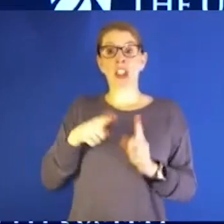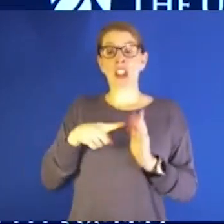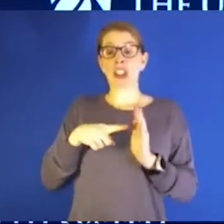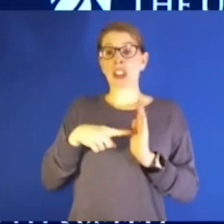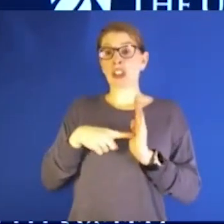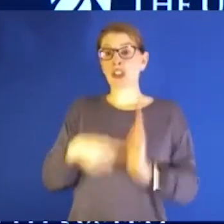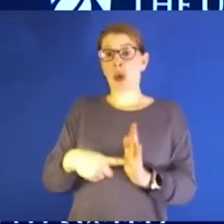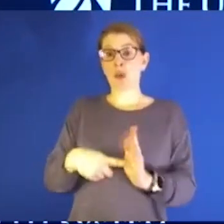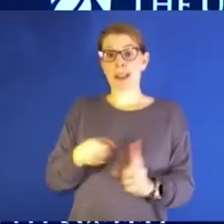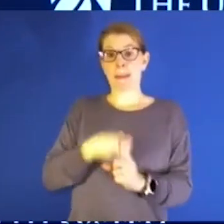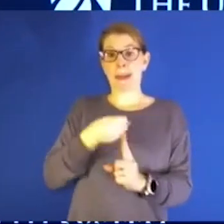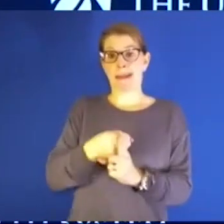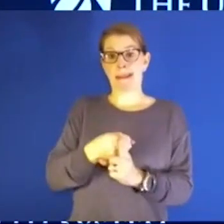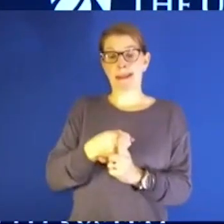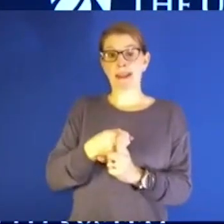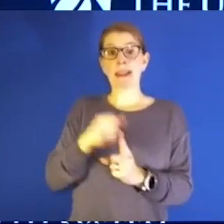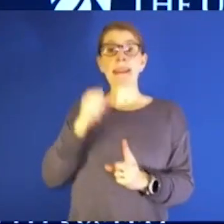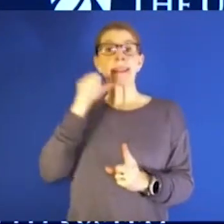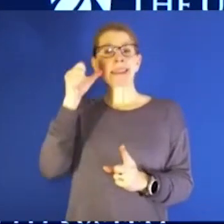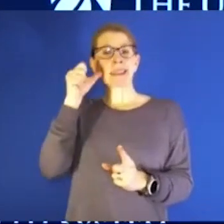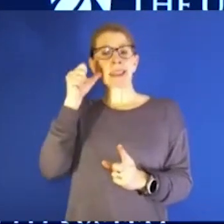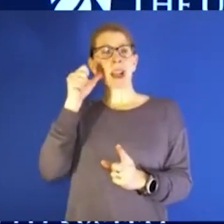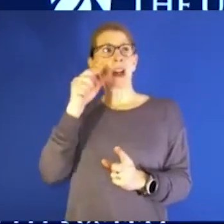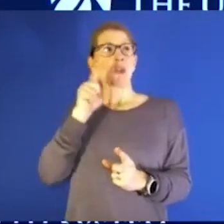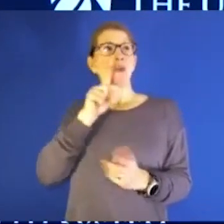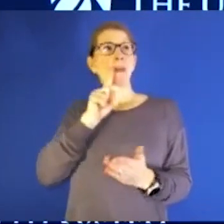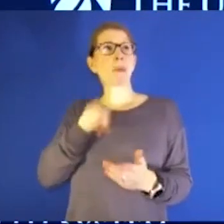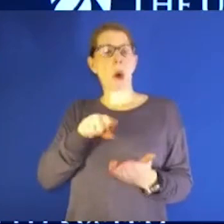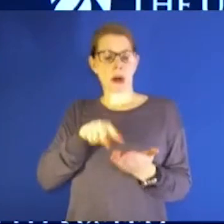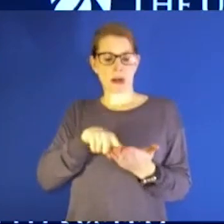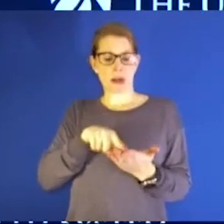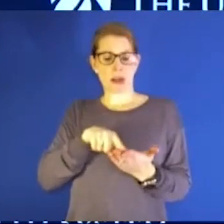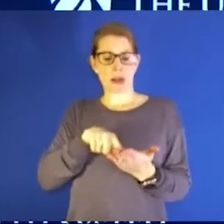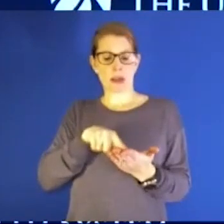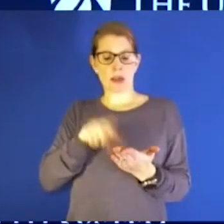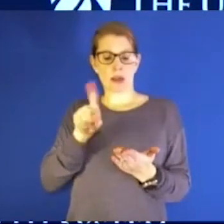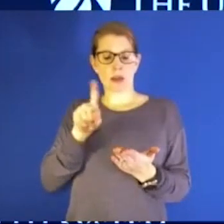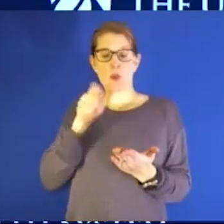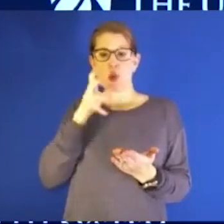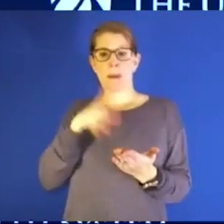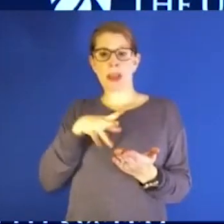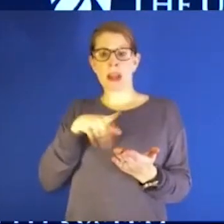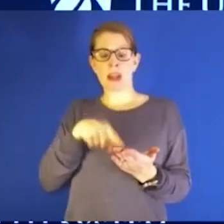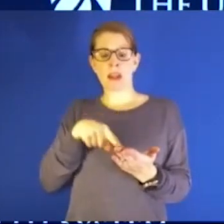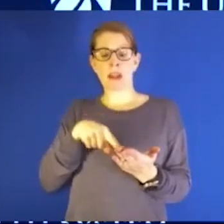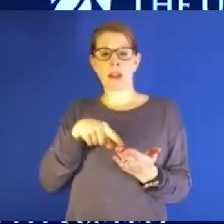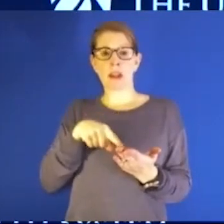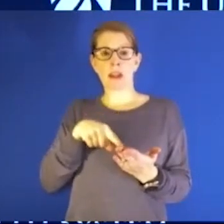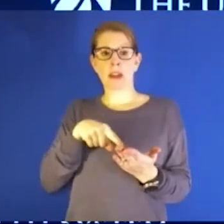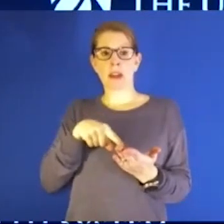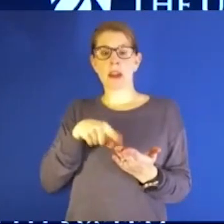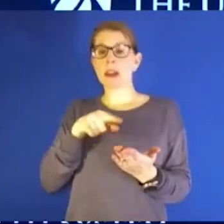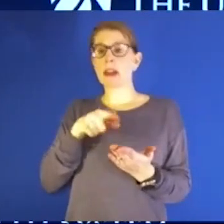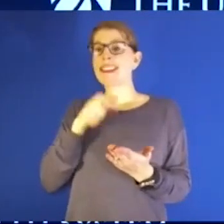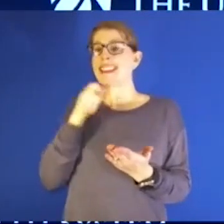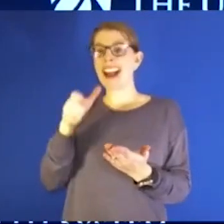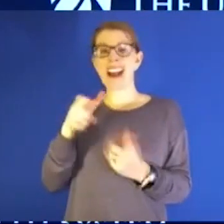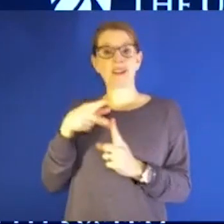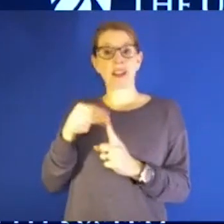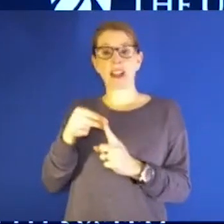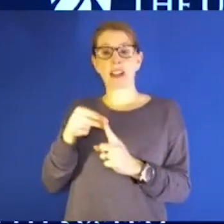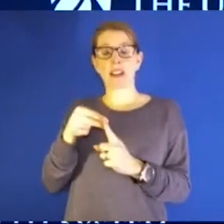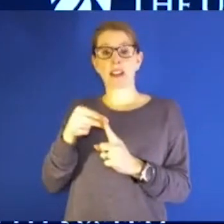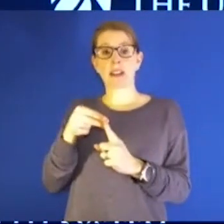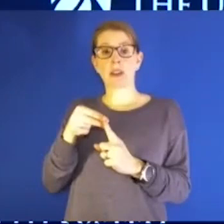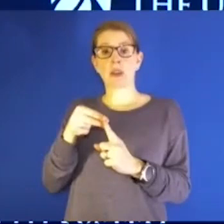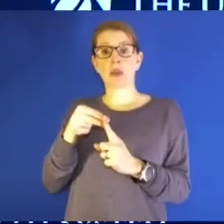finally, a report yesterday, I forgot where it was in, looking at women who are unvaccinated and the high risk